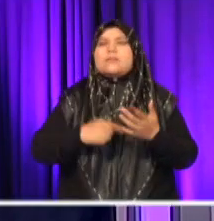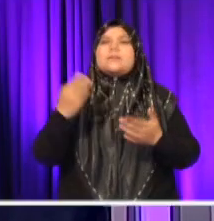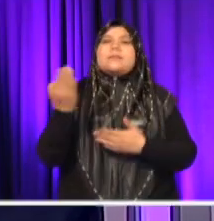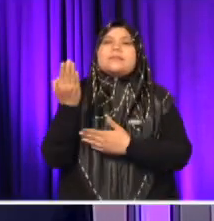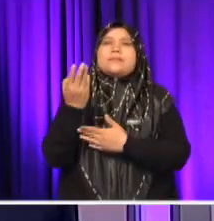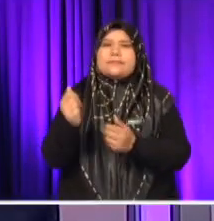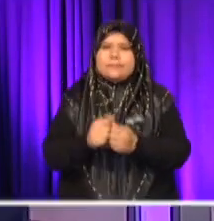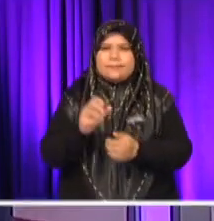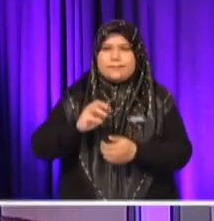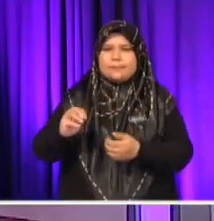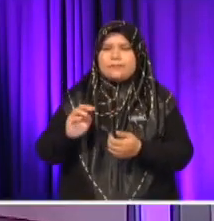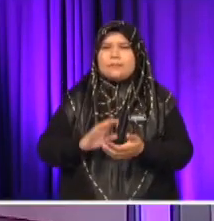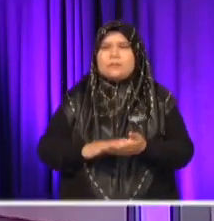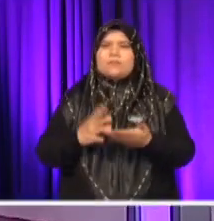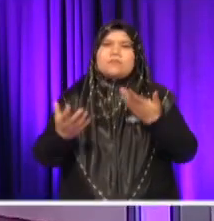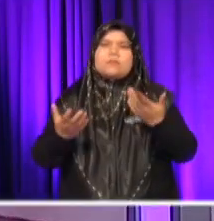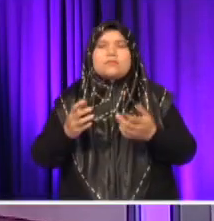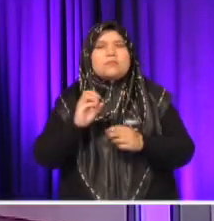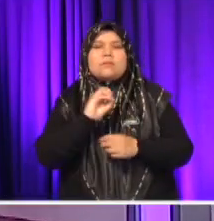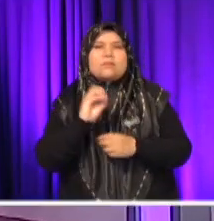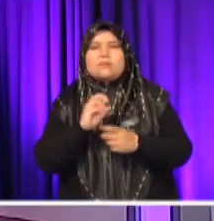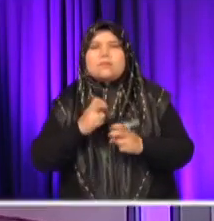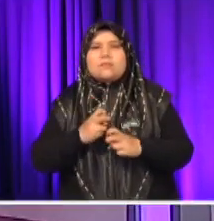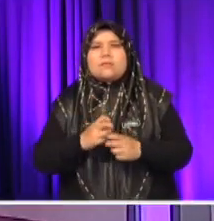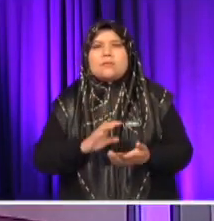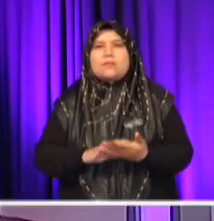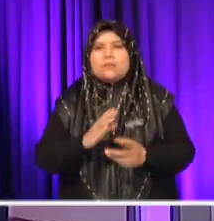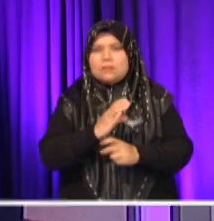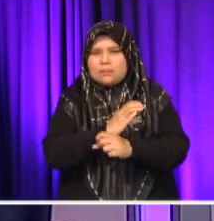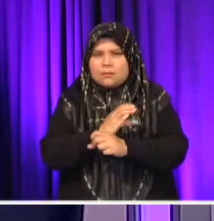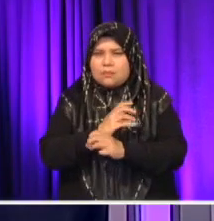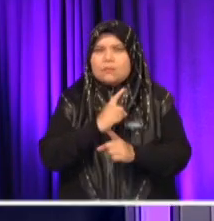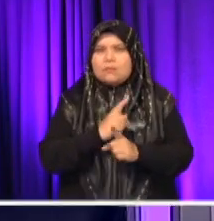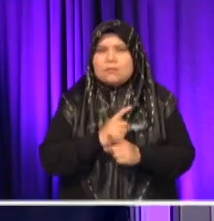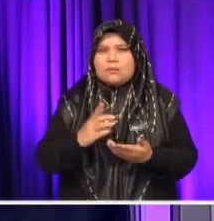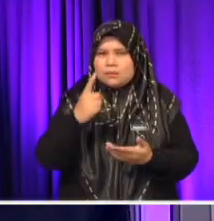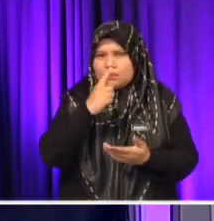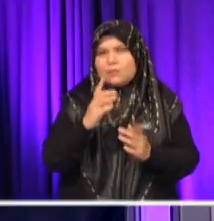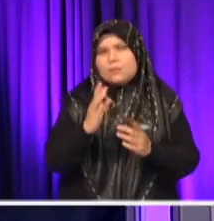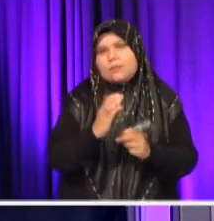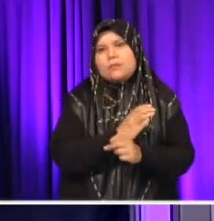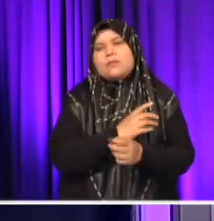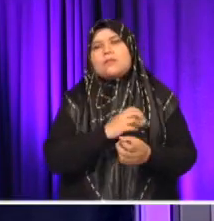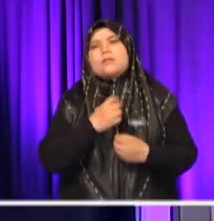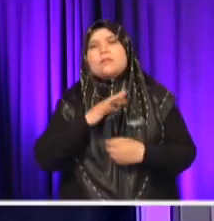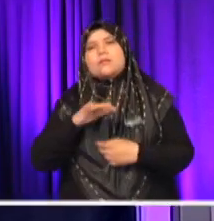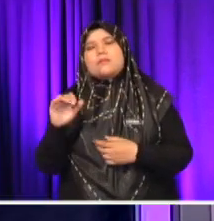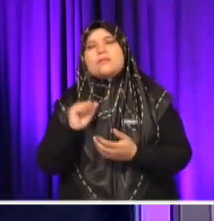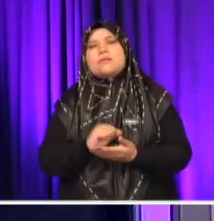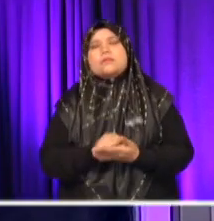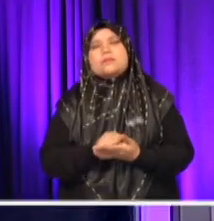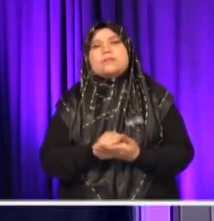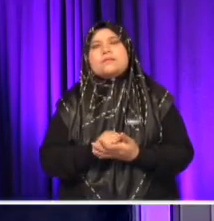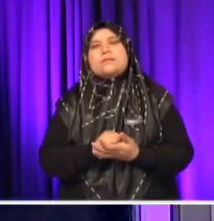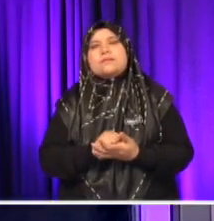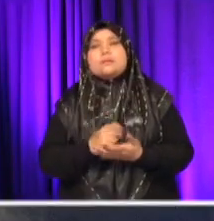scared. You have to read the description carefully in order for you to complete the spelling. So for part 5, this